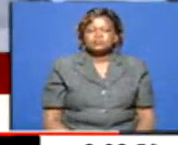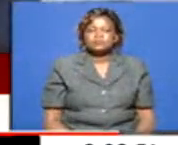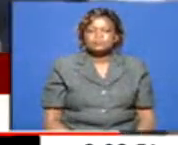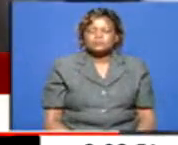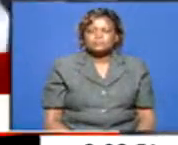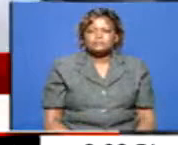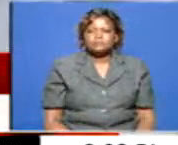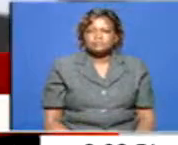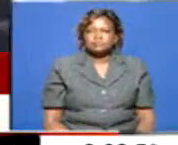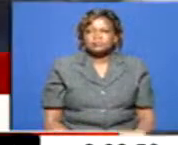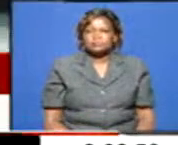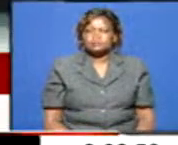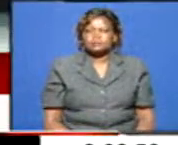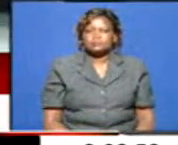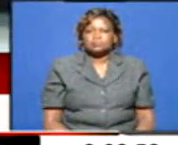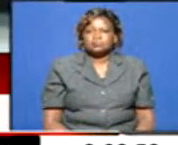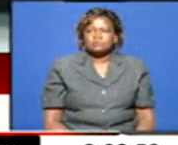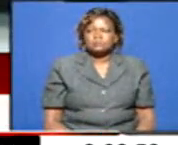Said.